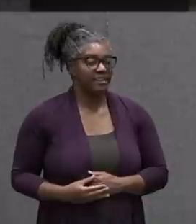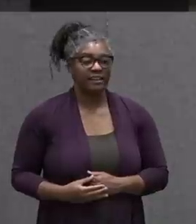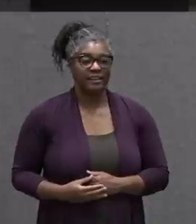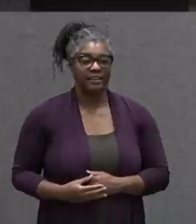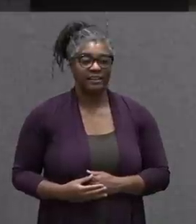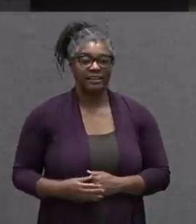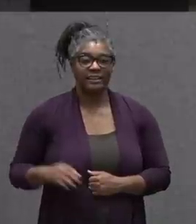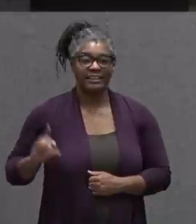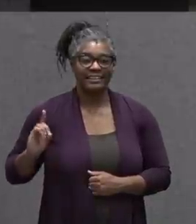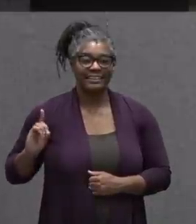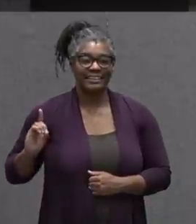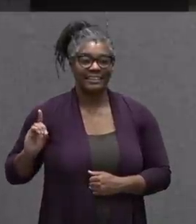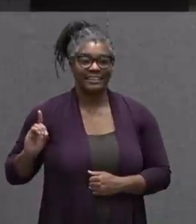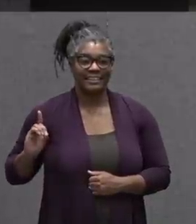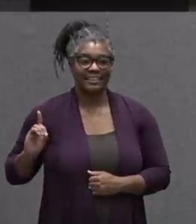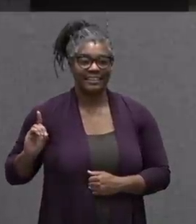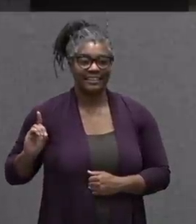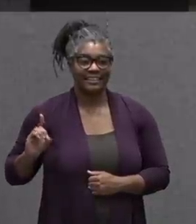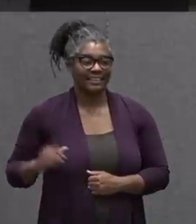D.